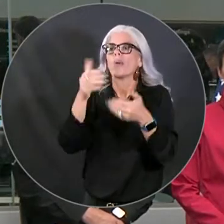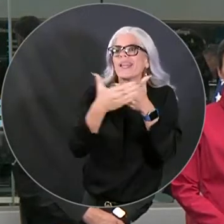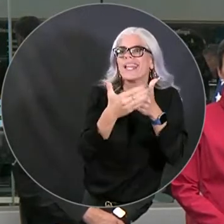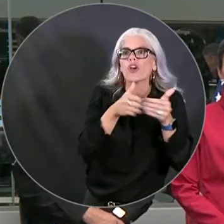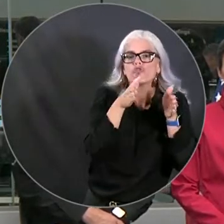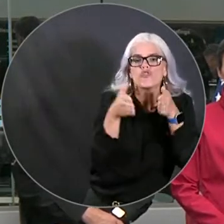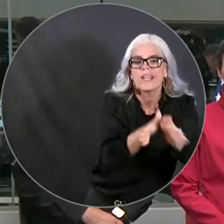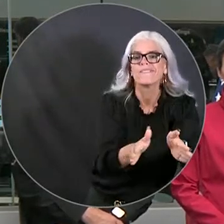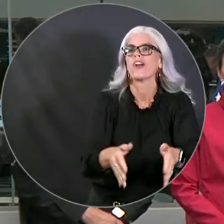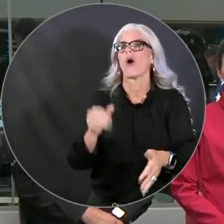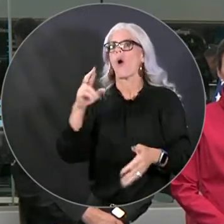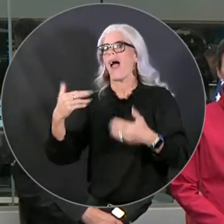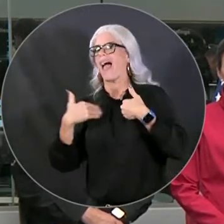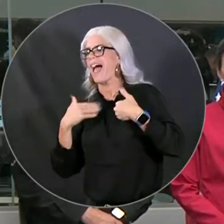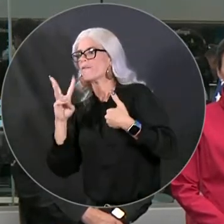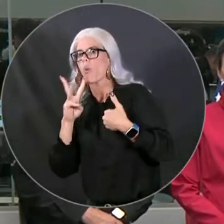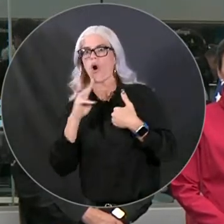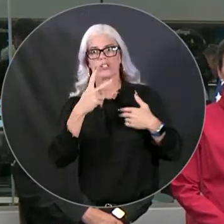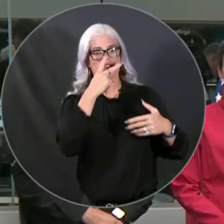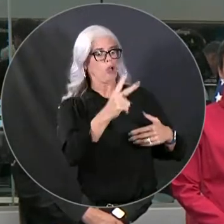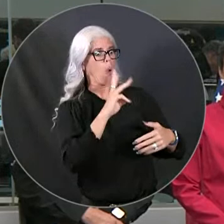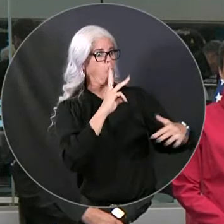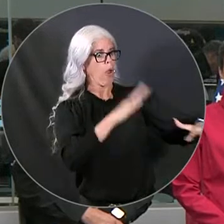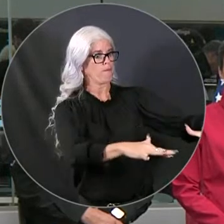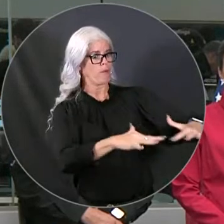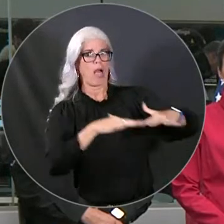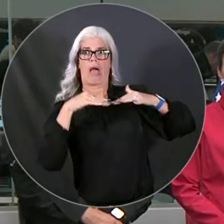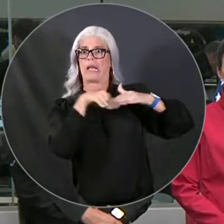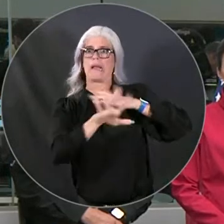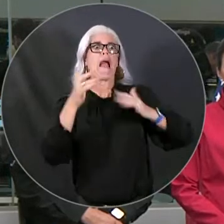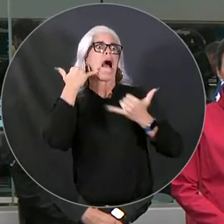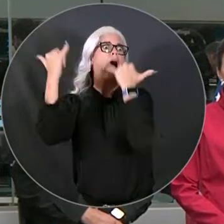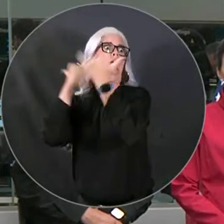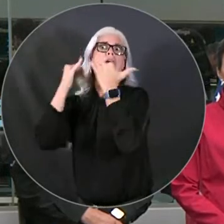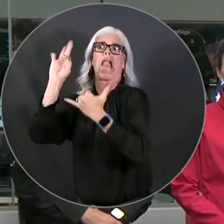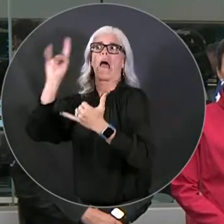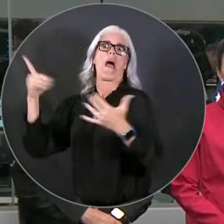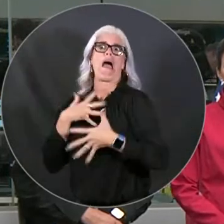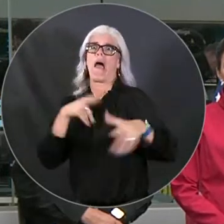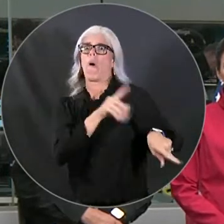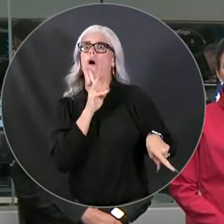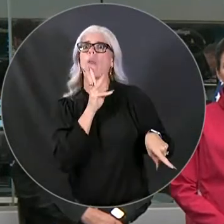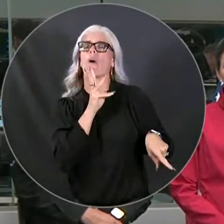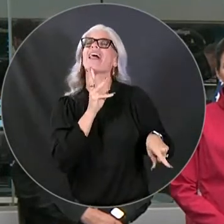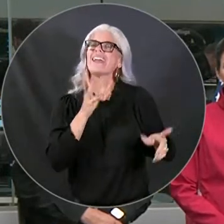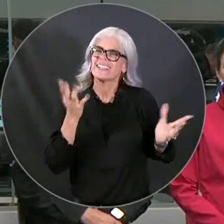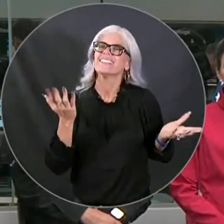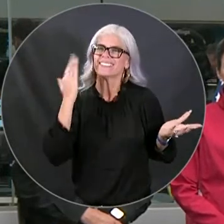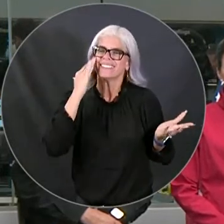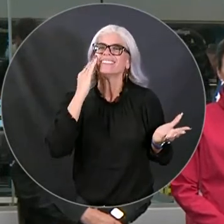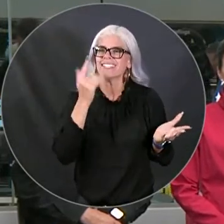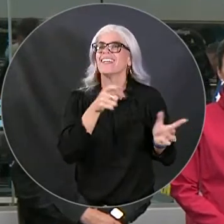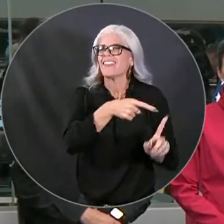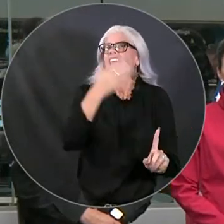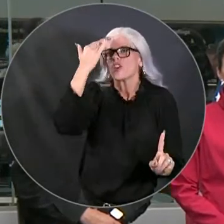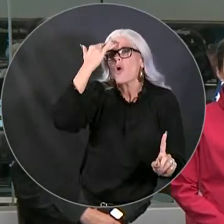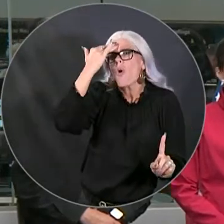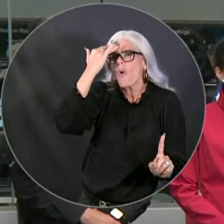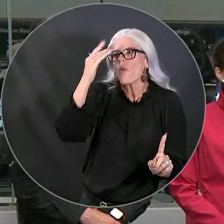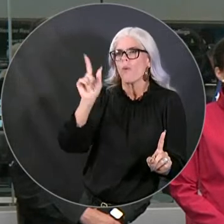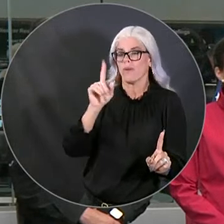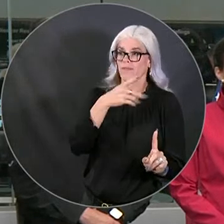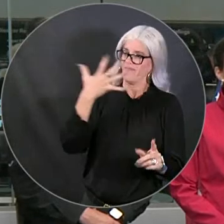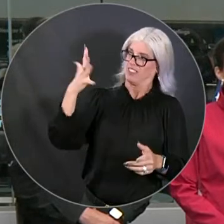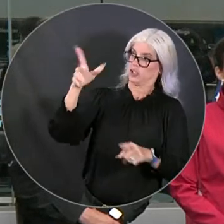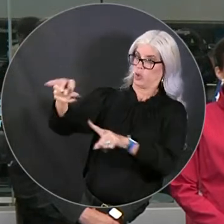calling into the county or calling 911. And so they have a pretty good sense of where those calls were coming from, and they're